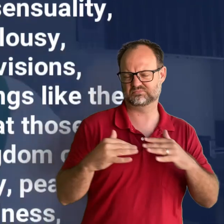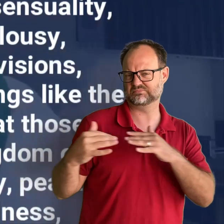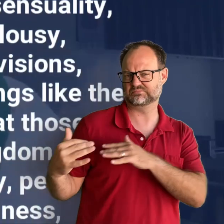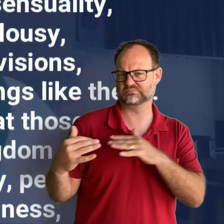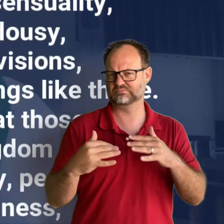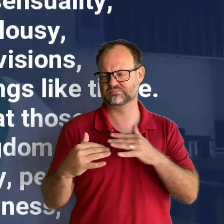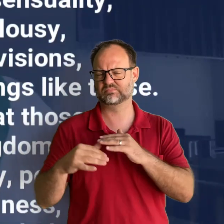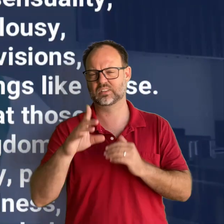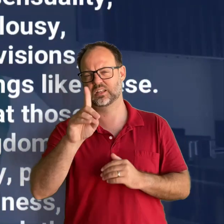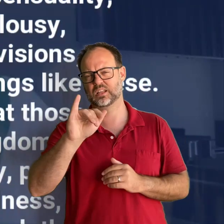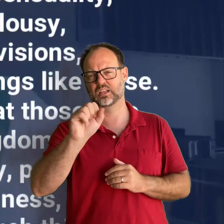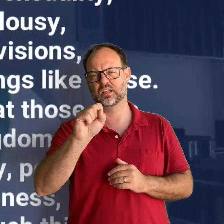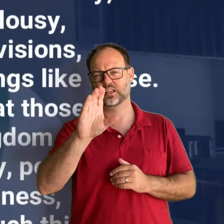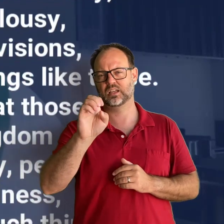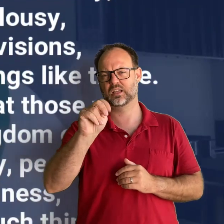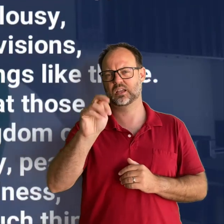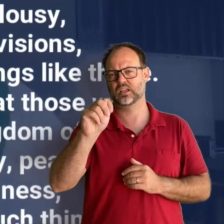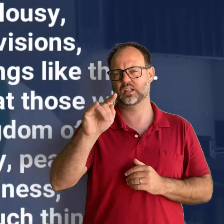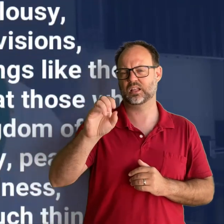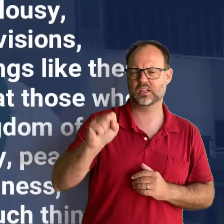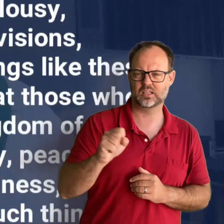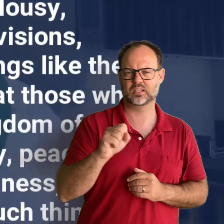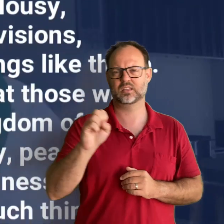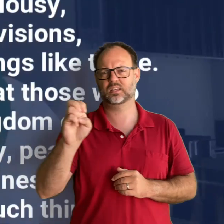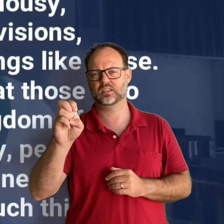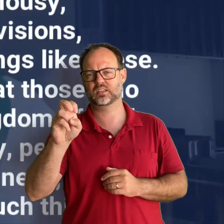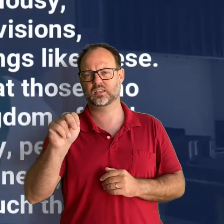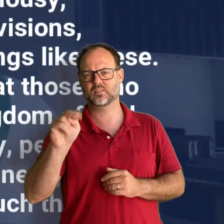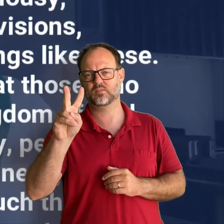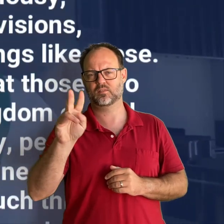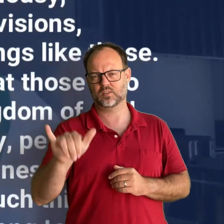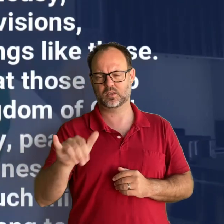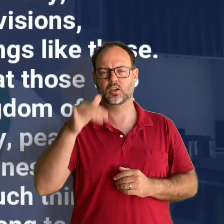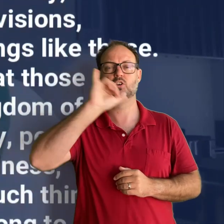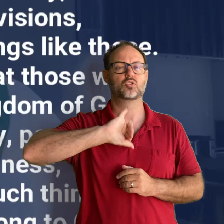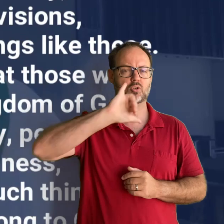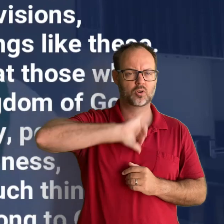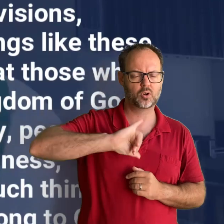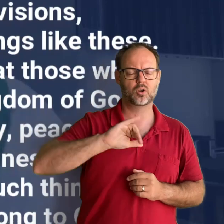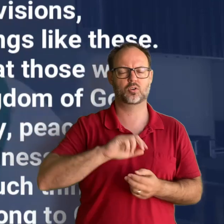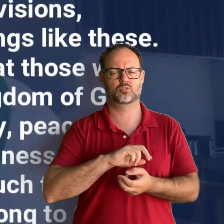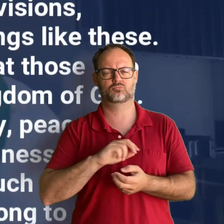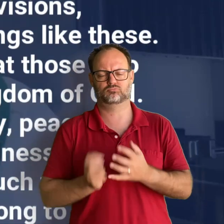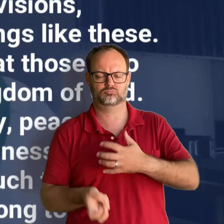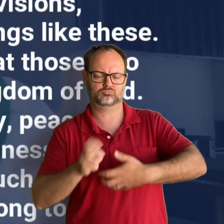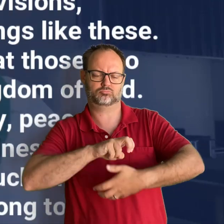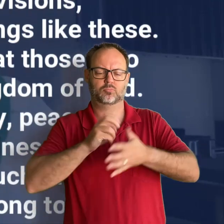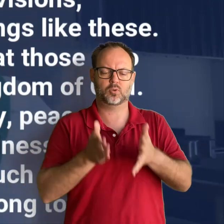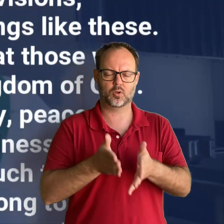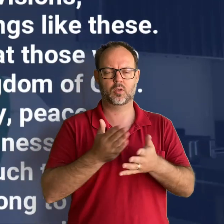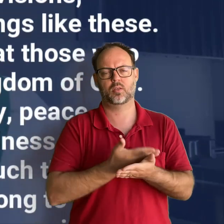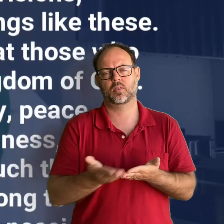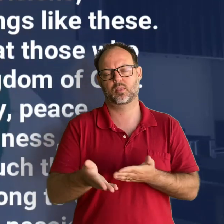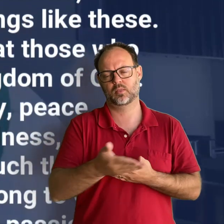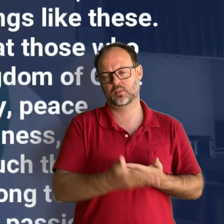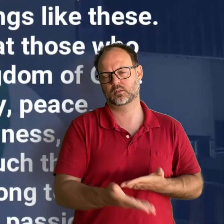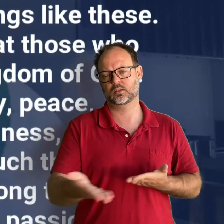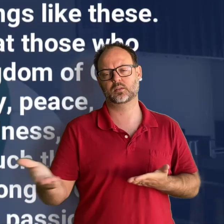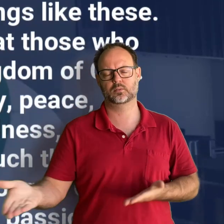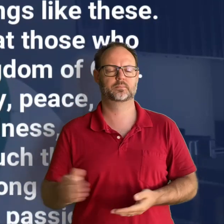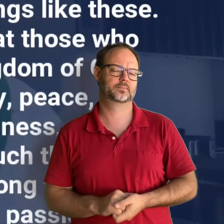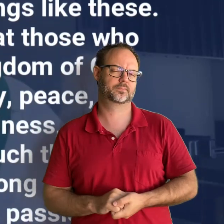rivalries, dissensions, divisions, envy, drunkenness, orgies, and things like